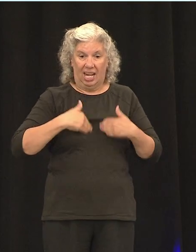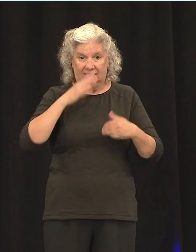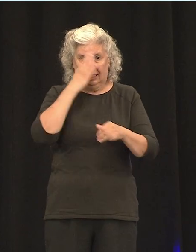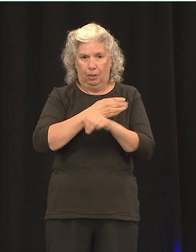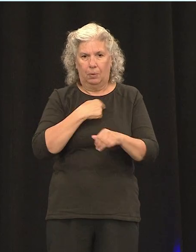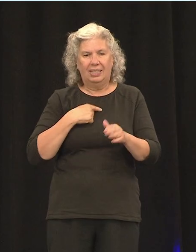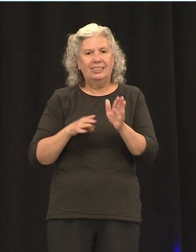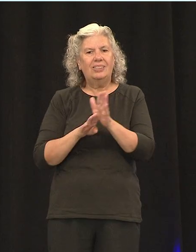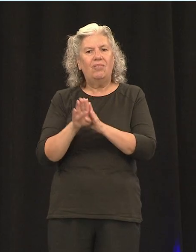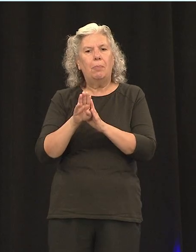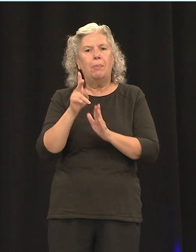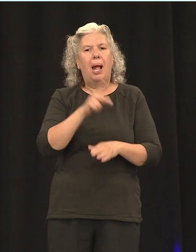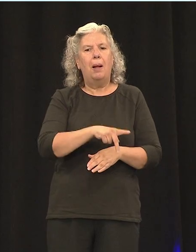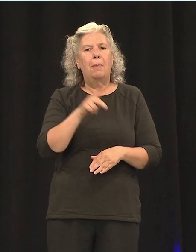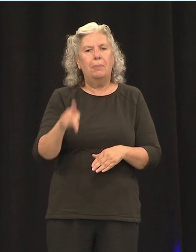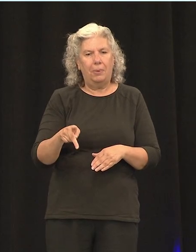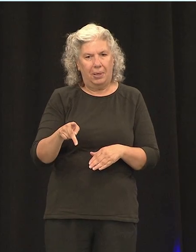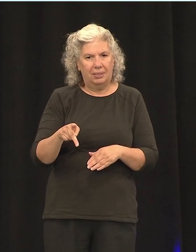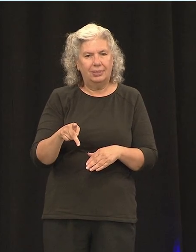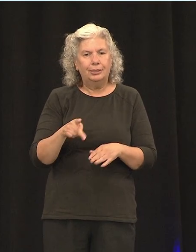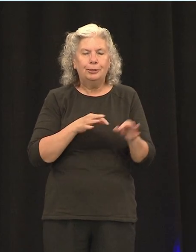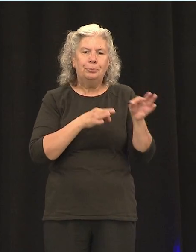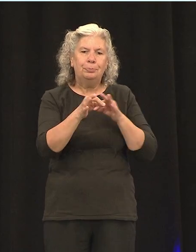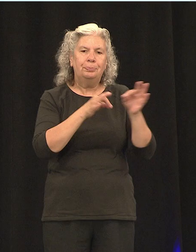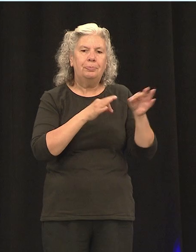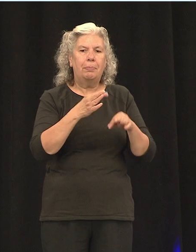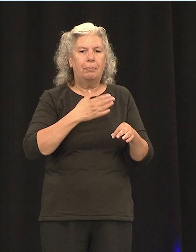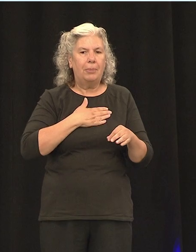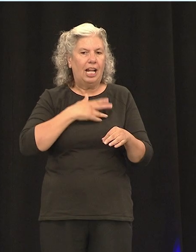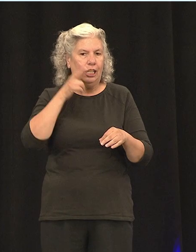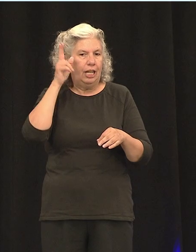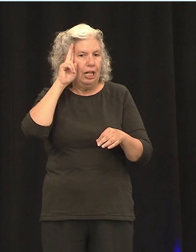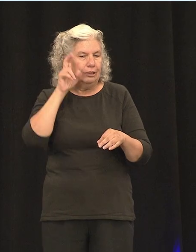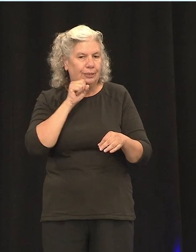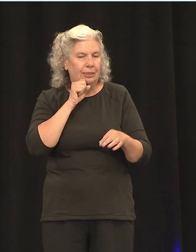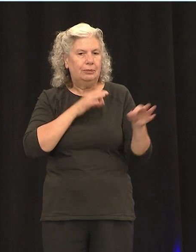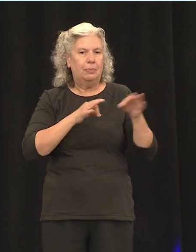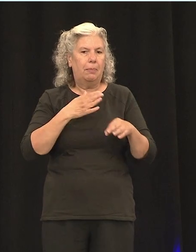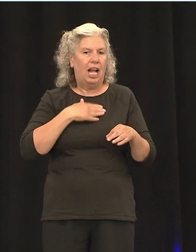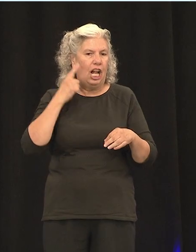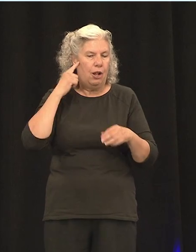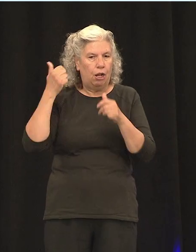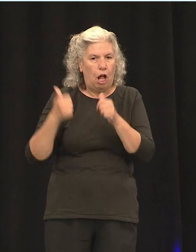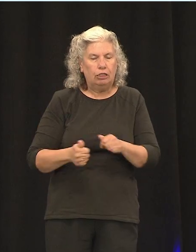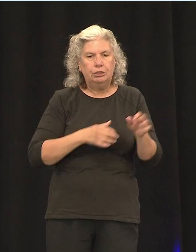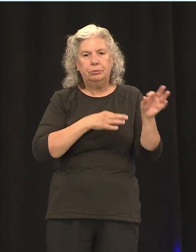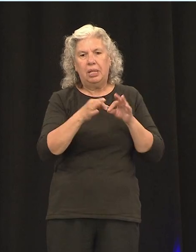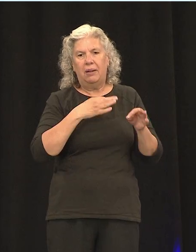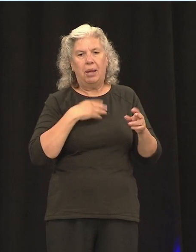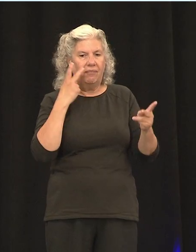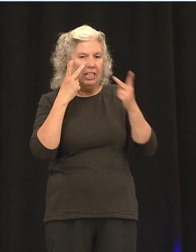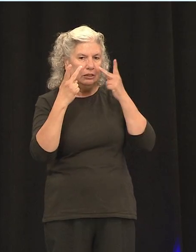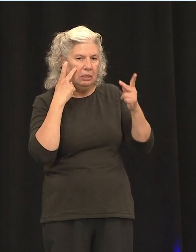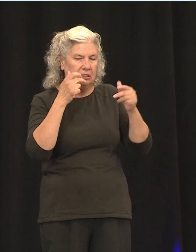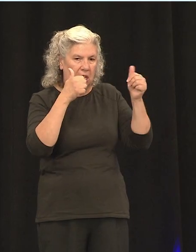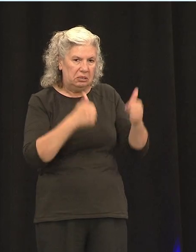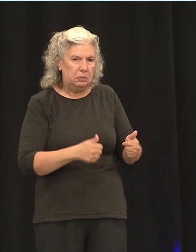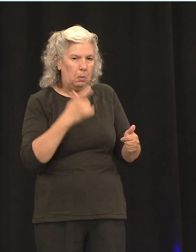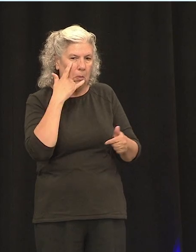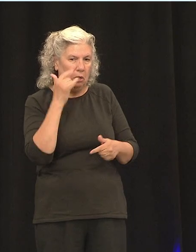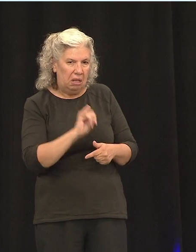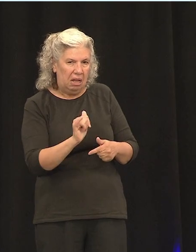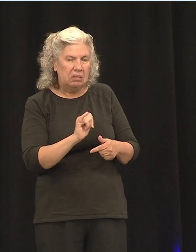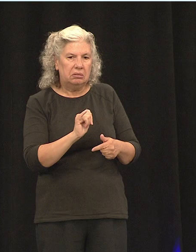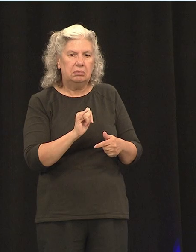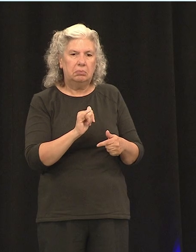Usher syndrome is, here's what my hearing loss is, here's what my vision loss, here's what this looks like. And he provides it to all of his teachers